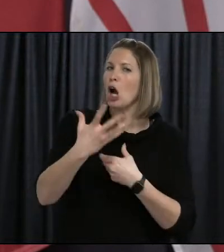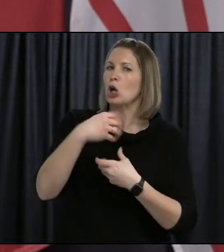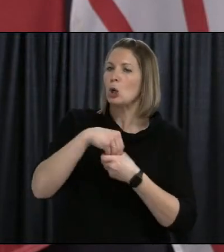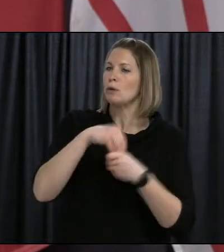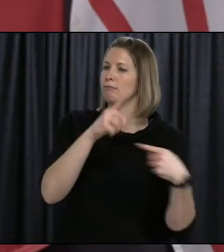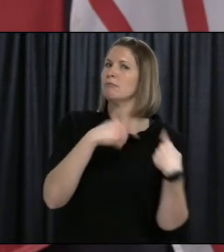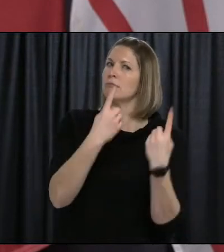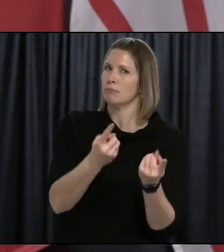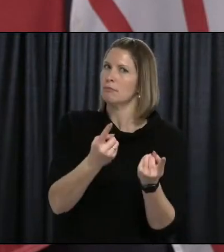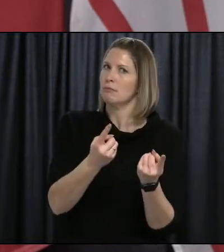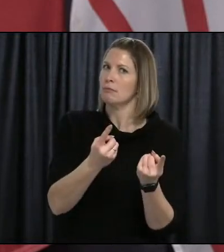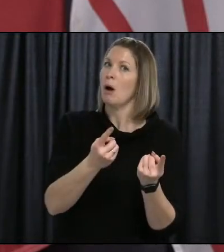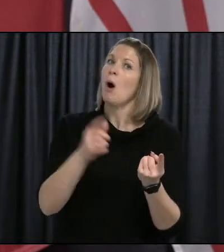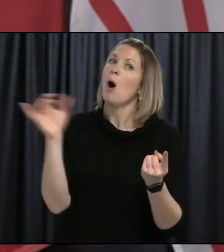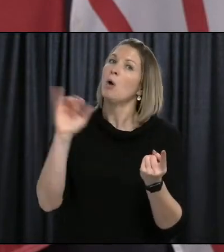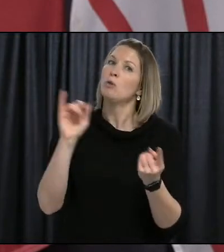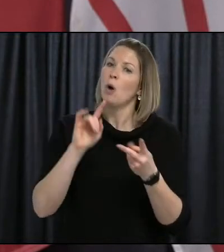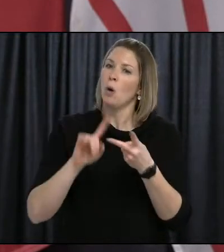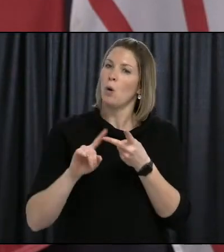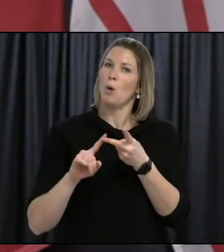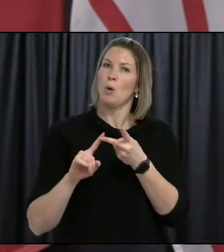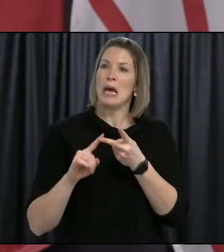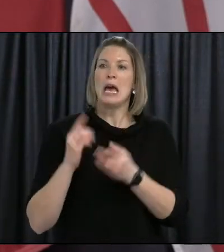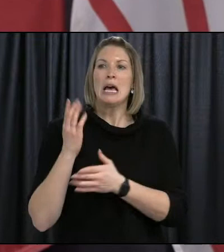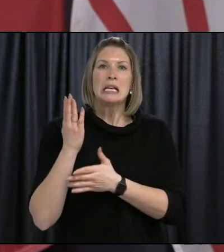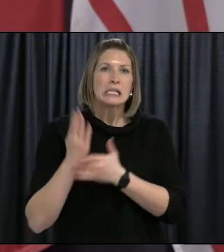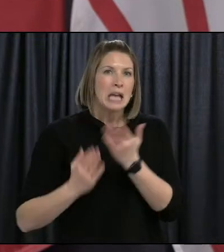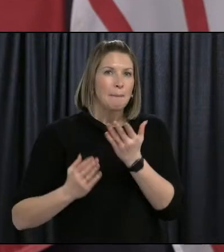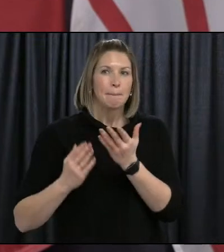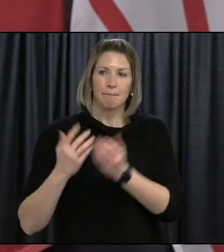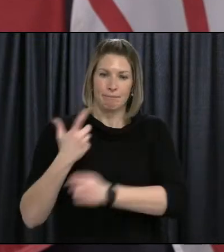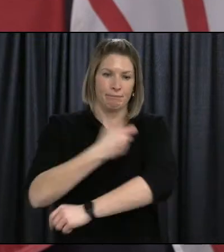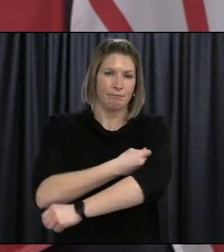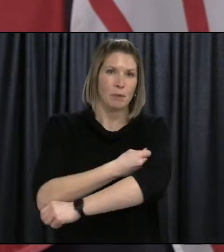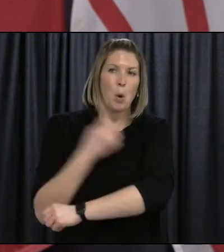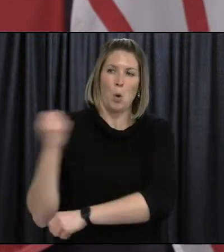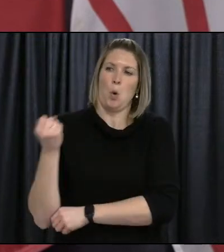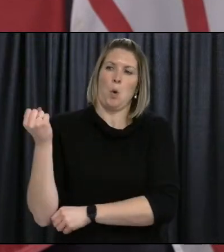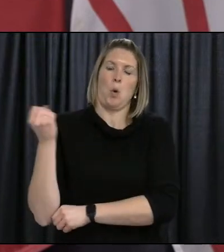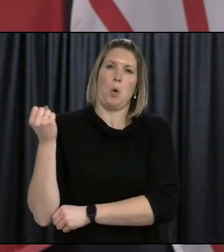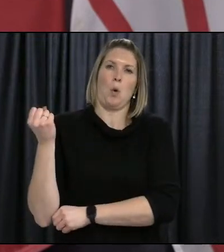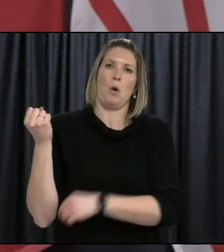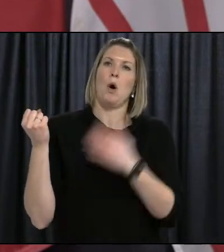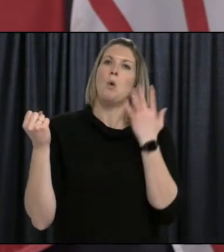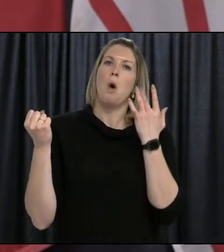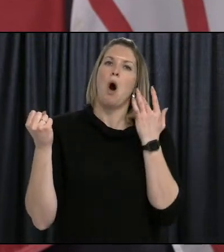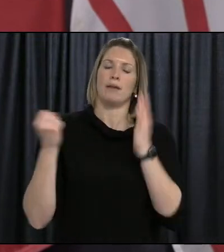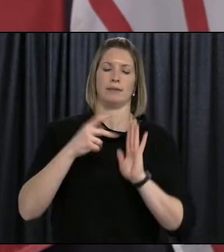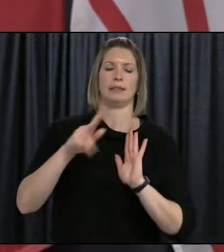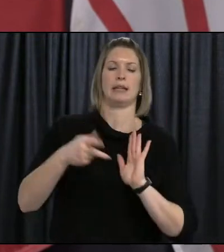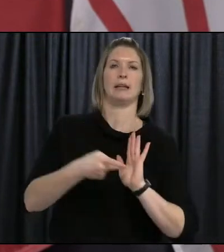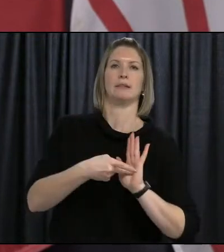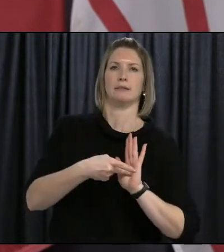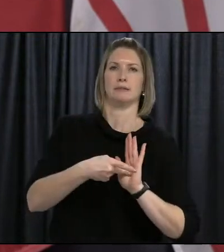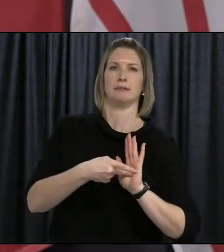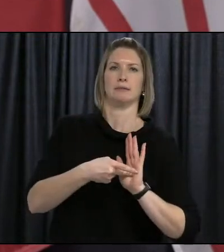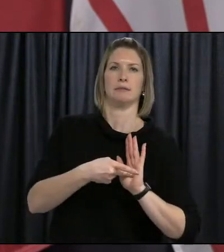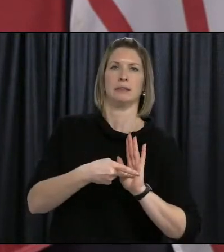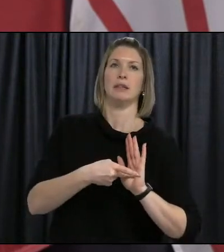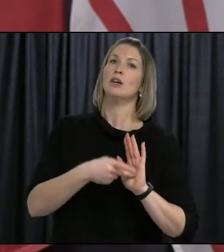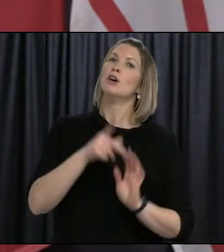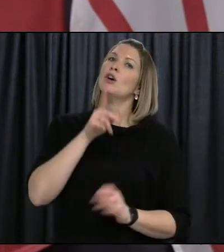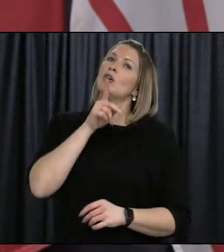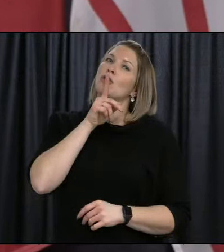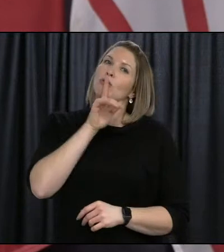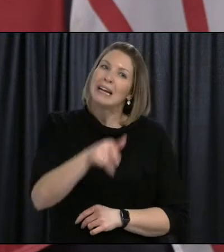skewed by the fact that we've held some doses for the second dose of the vaccine, which other jurisdictions haven't. So if we're going to compare apples to